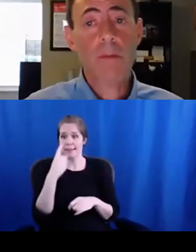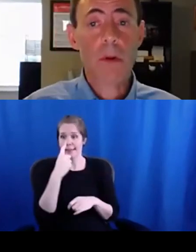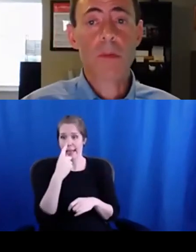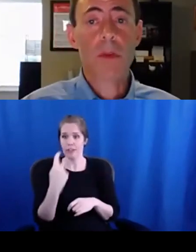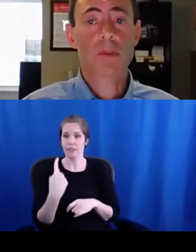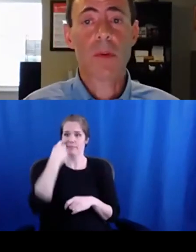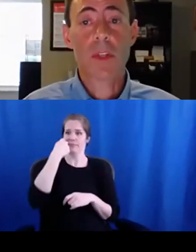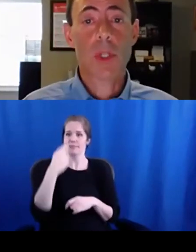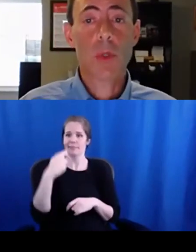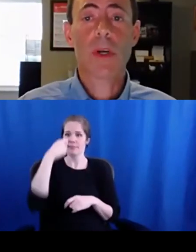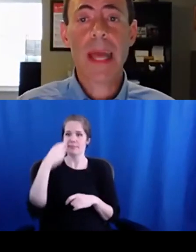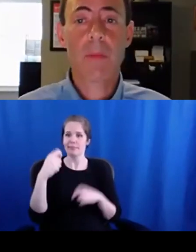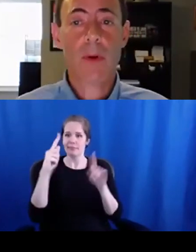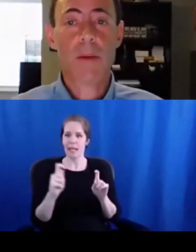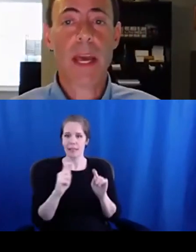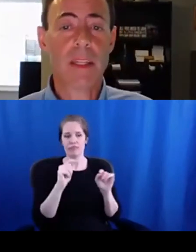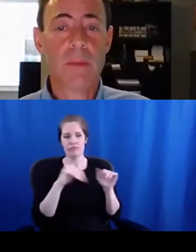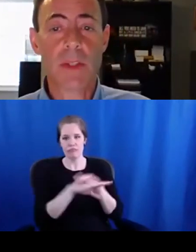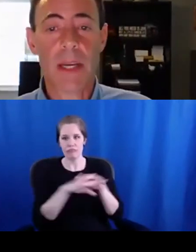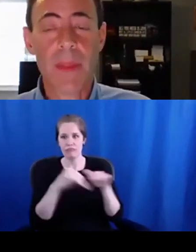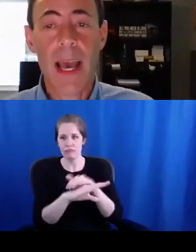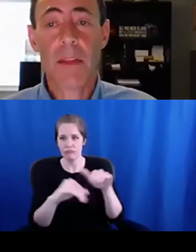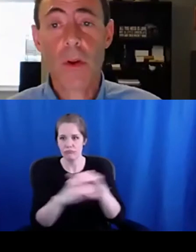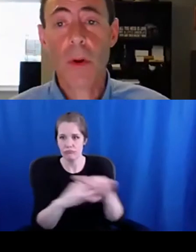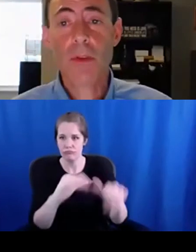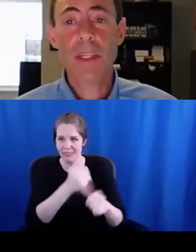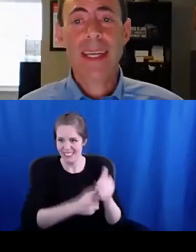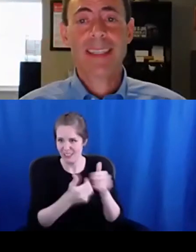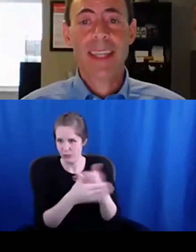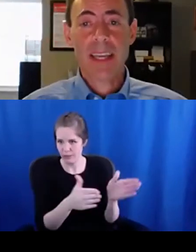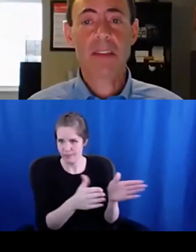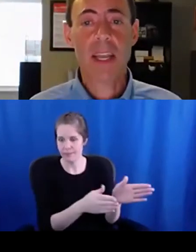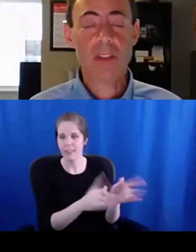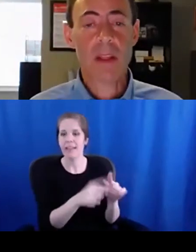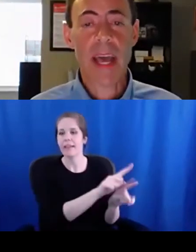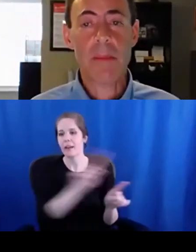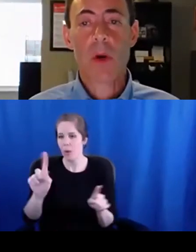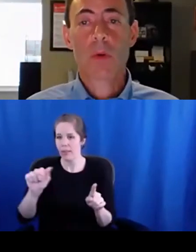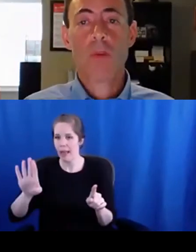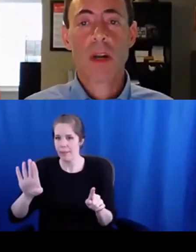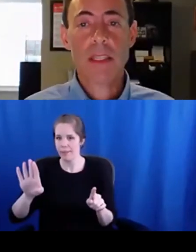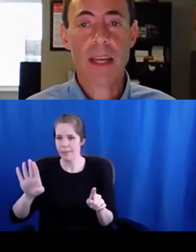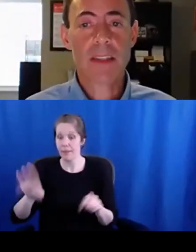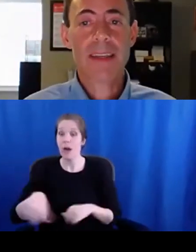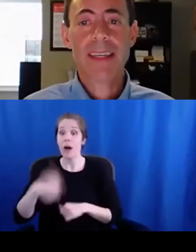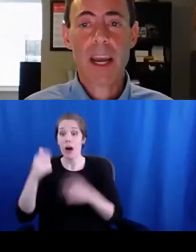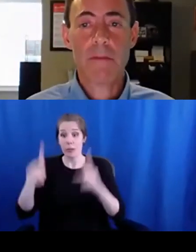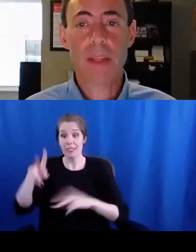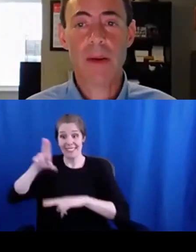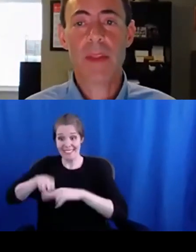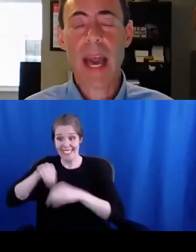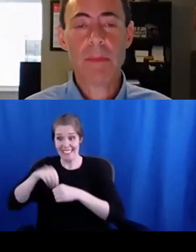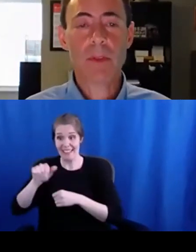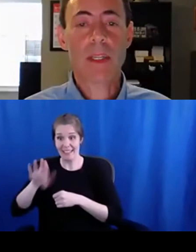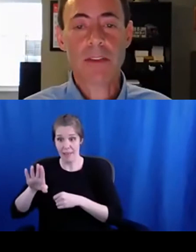and forth from those rooms to the lab, wherever that is in the building. And a third person is sitting at the station in the lab, running the tests carefully